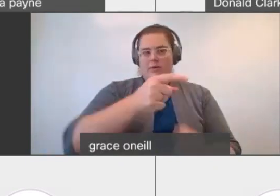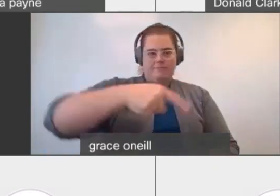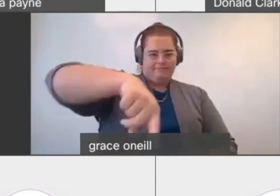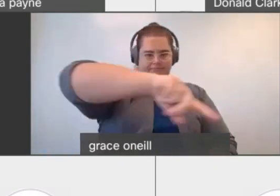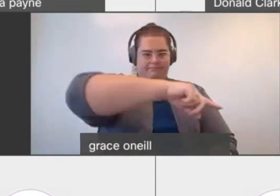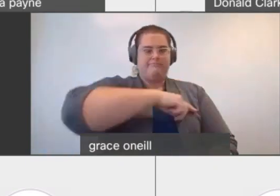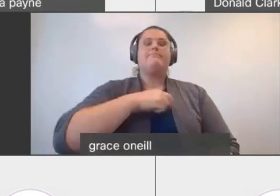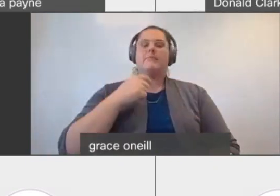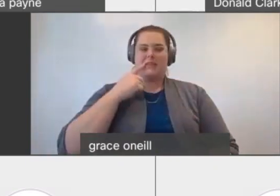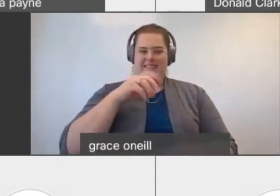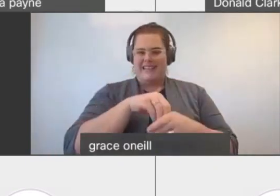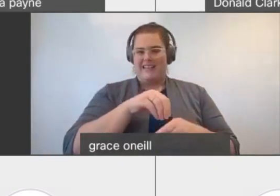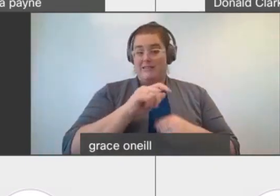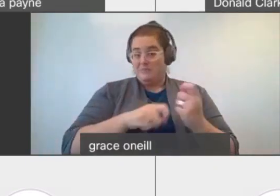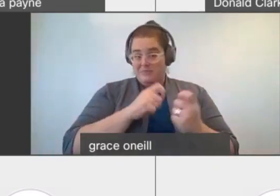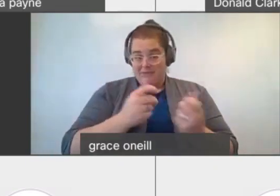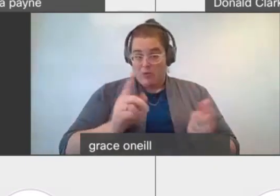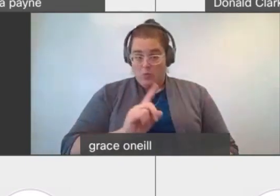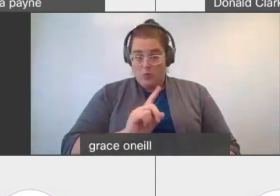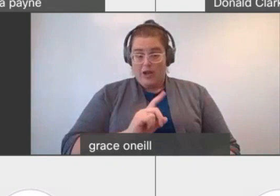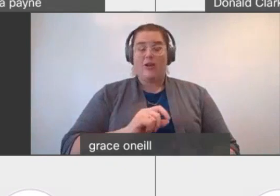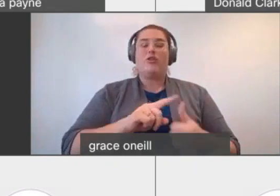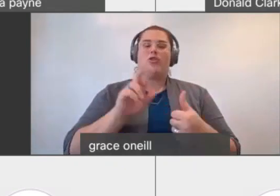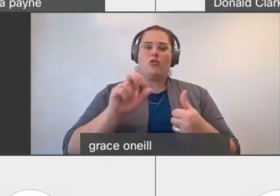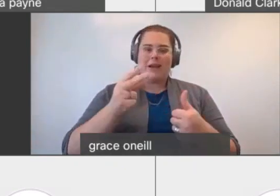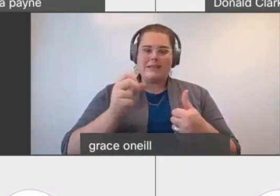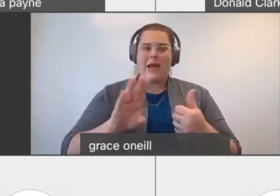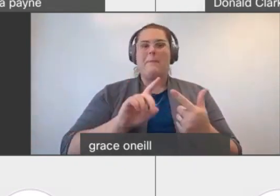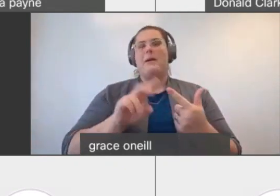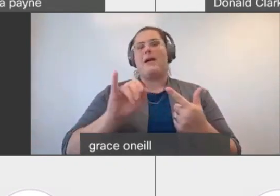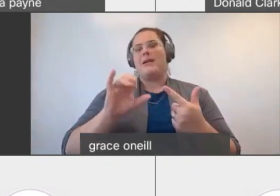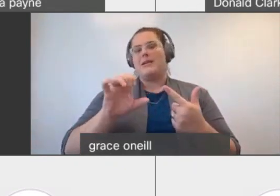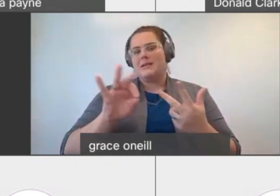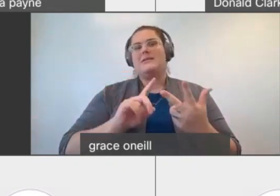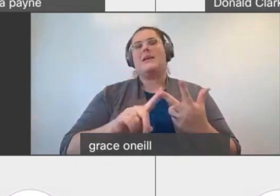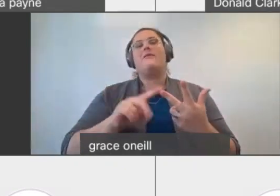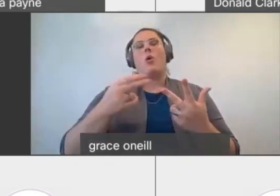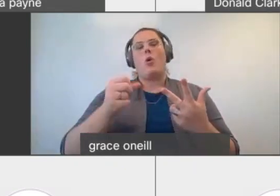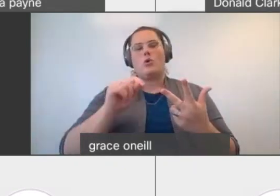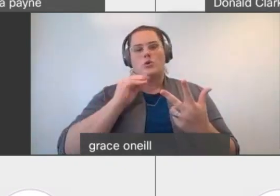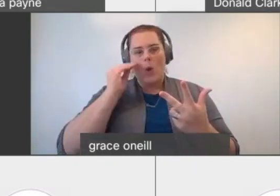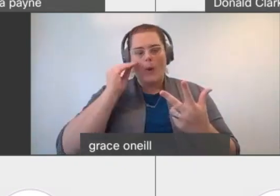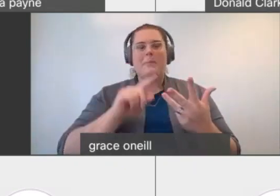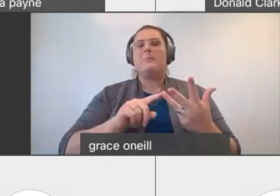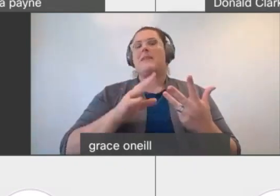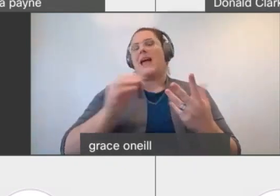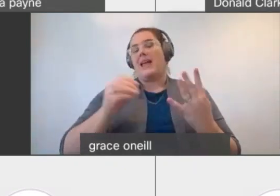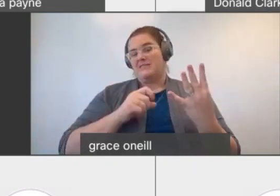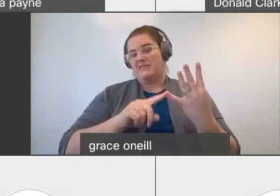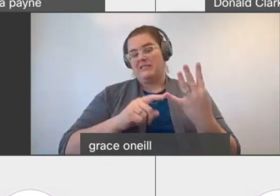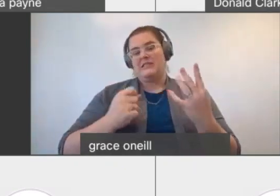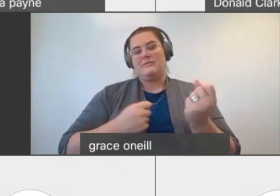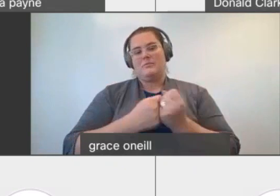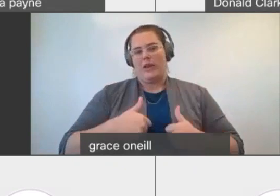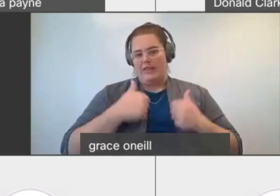in rehab, ICF, host home, and supported living settings. So without further ado, I'd